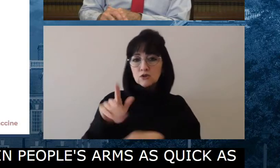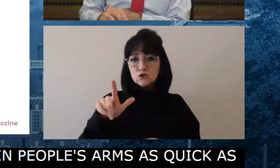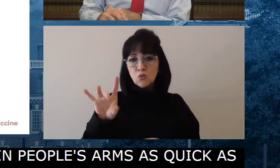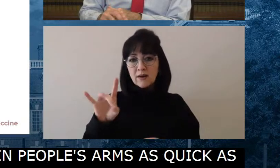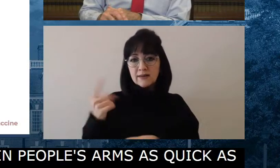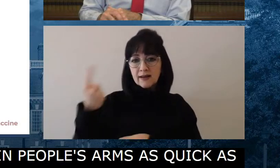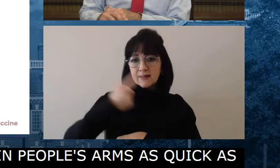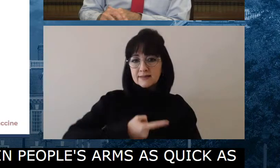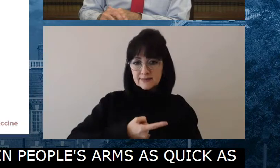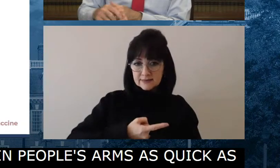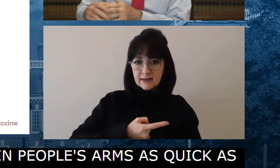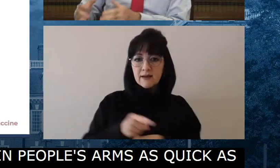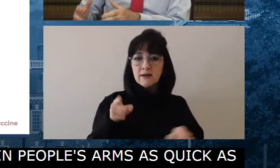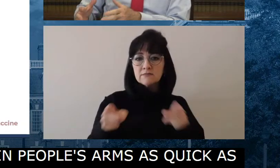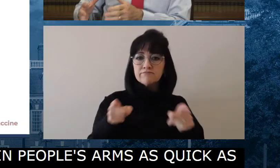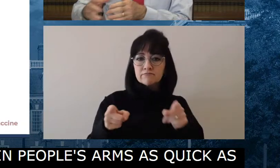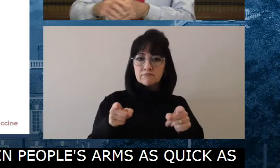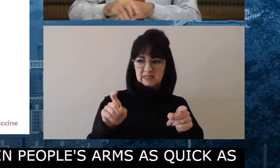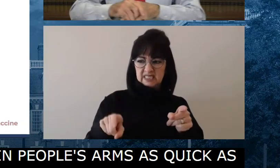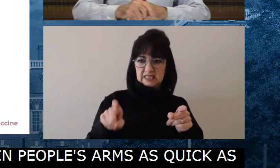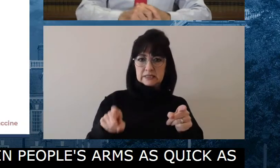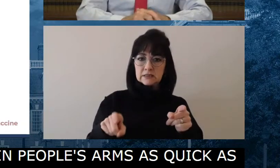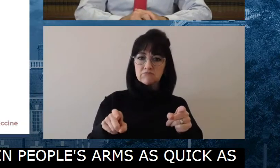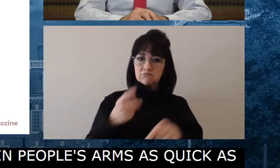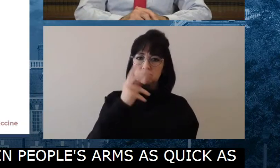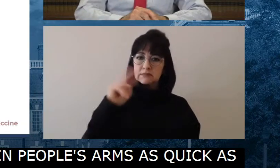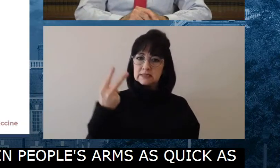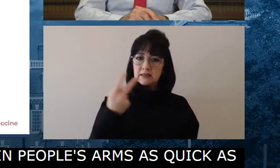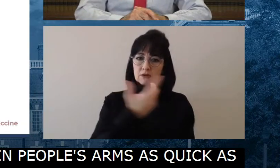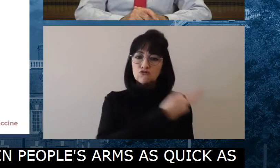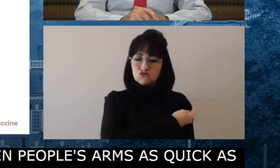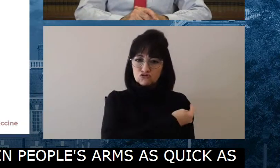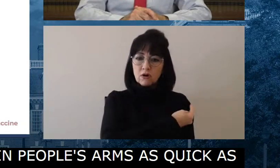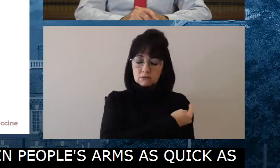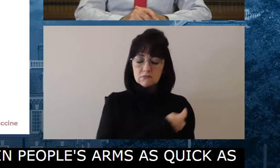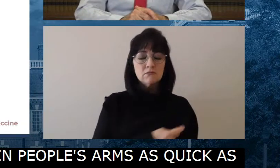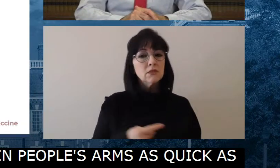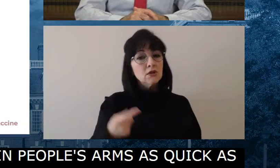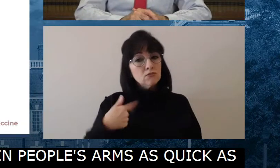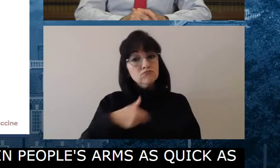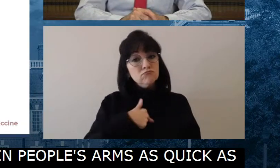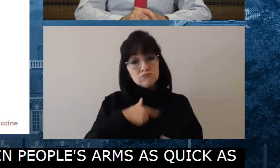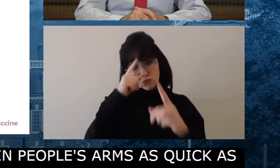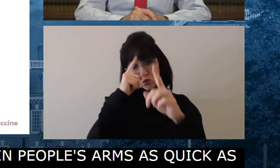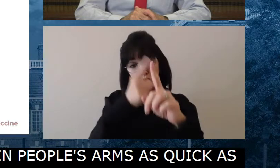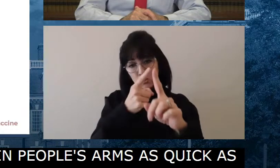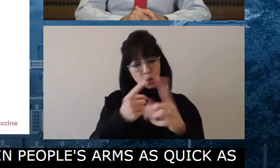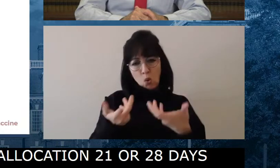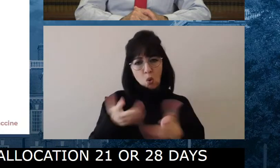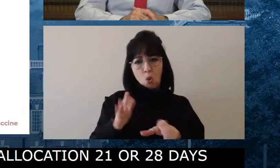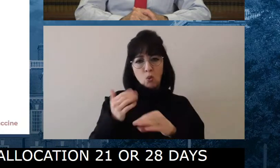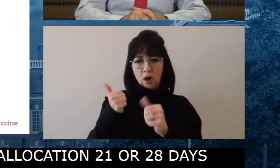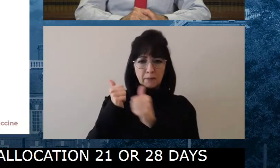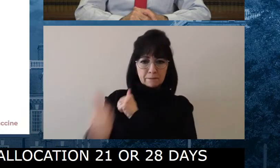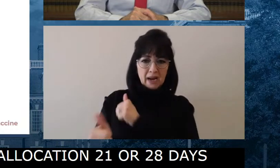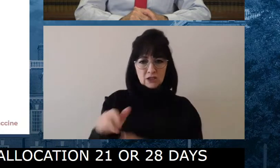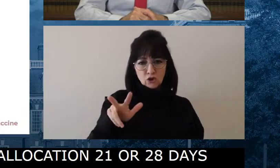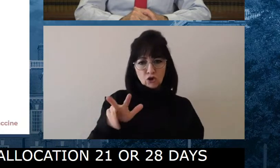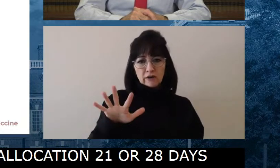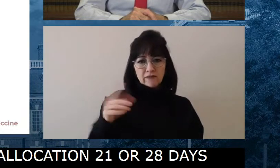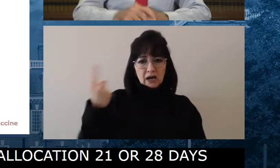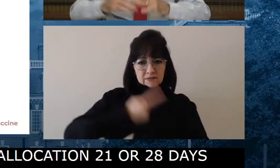than 35 days. And for those of you who haven't gotten your second dose and are passing those milestones, look